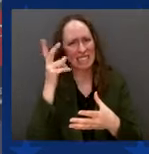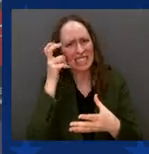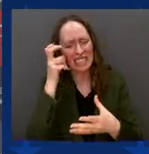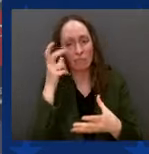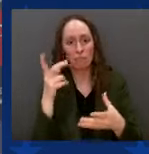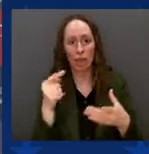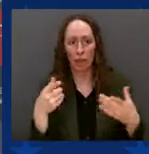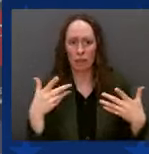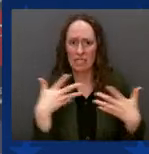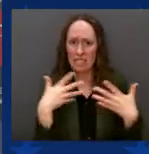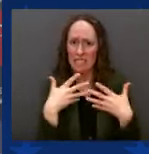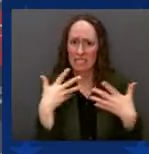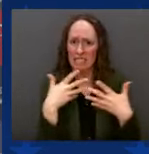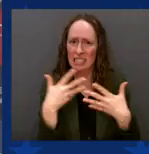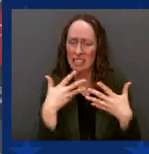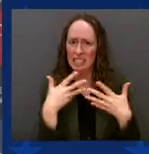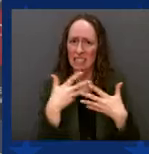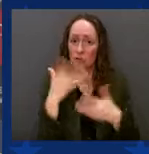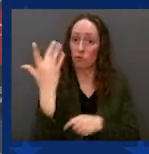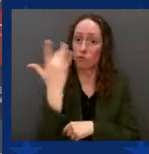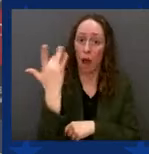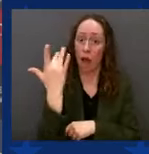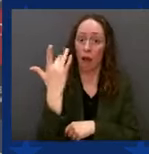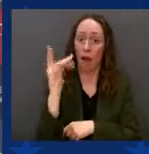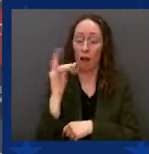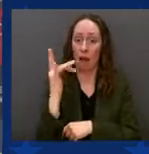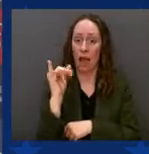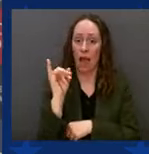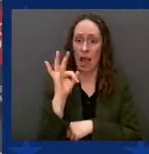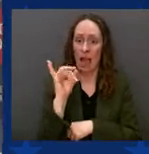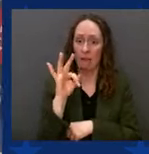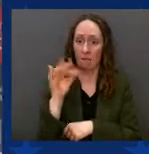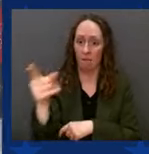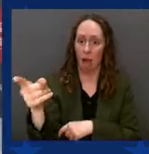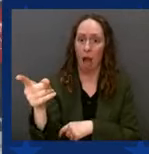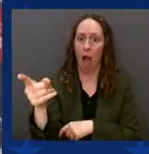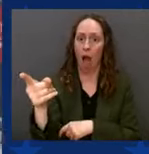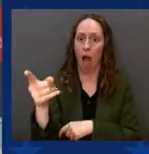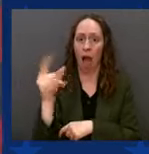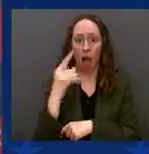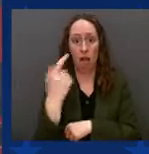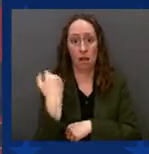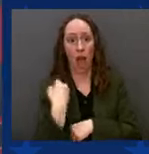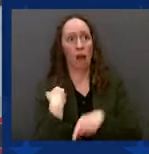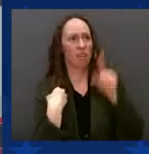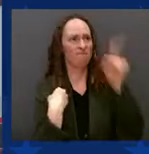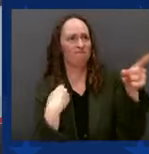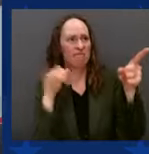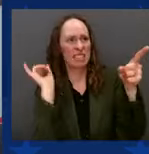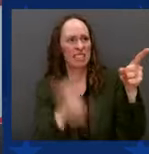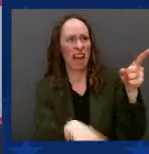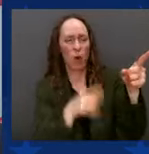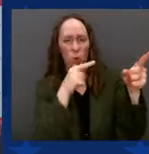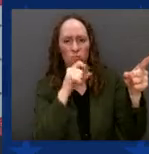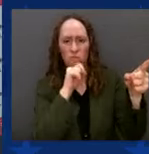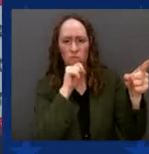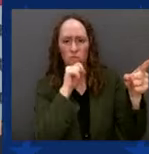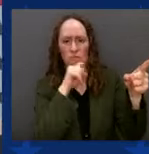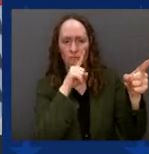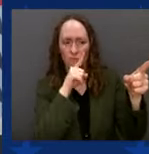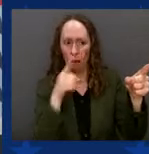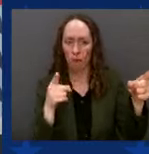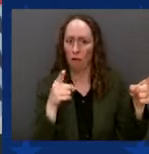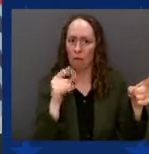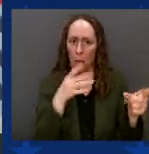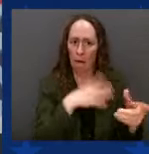back. So my son made sure the cops gave their phone numbers to the people in the neighborhood with a commitment